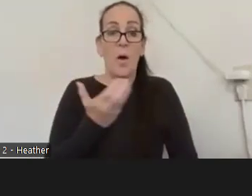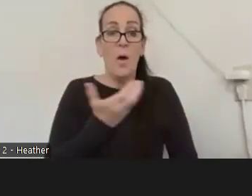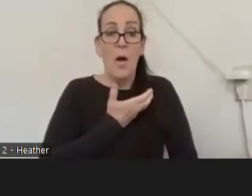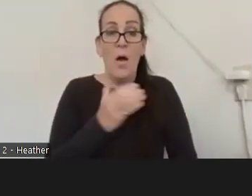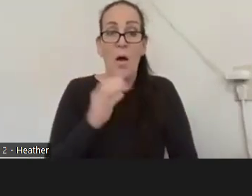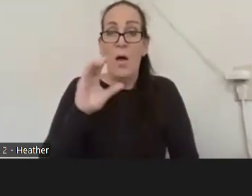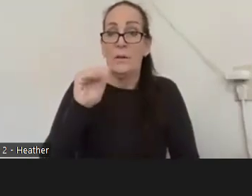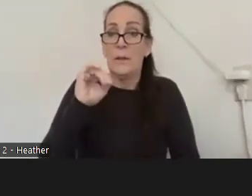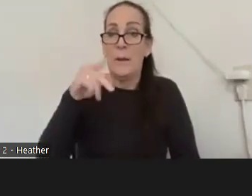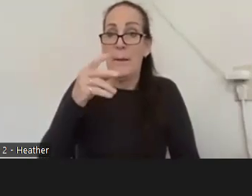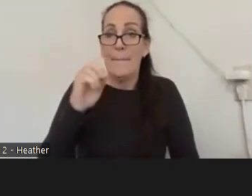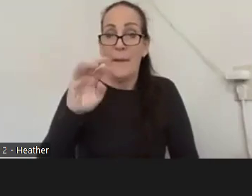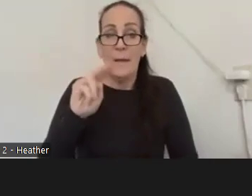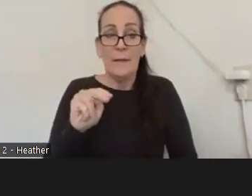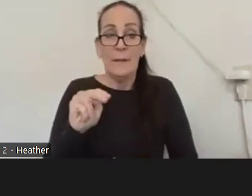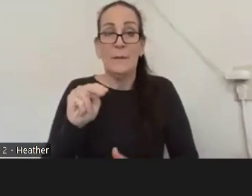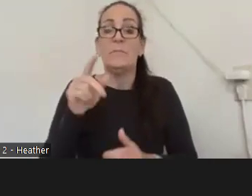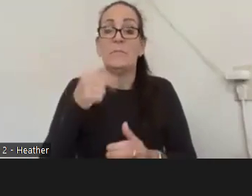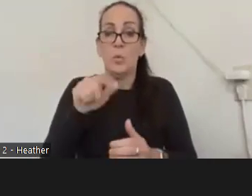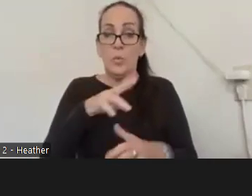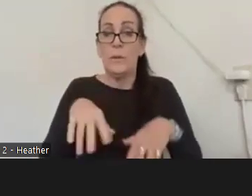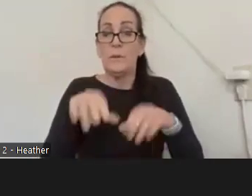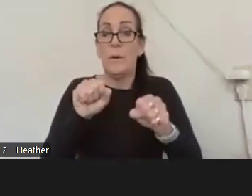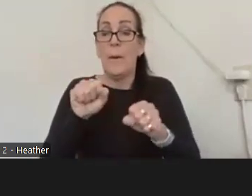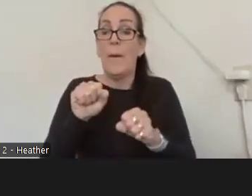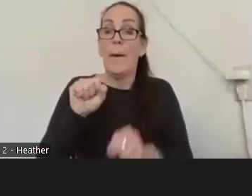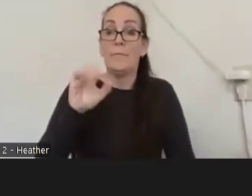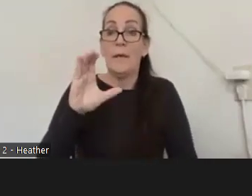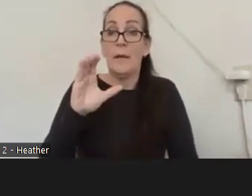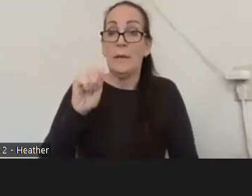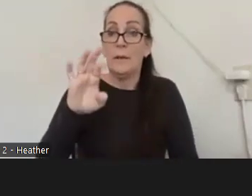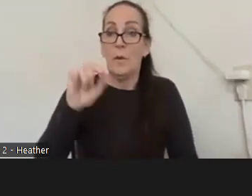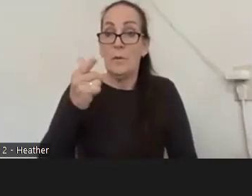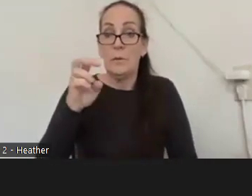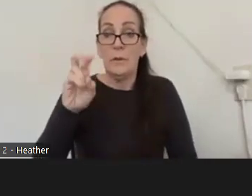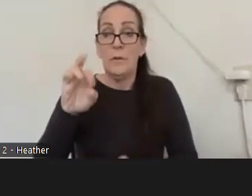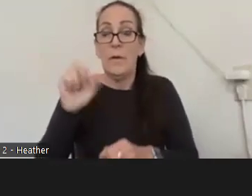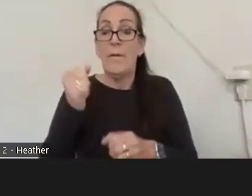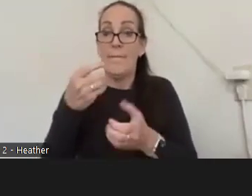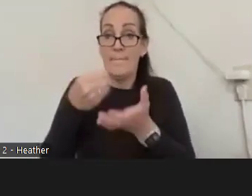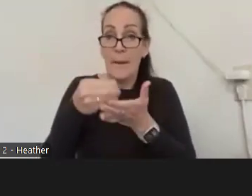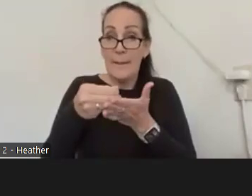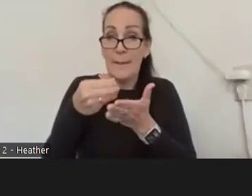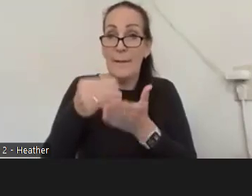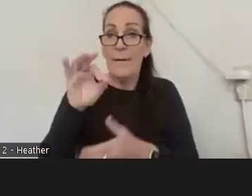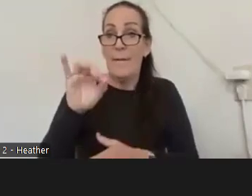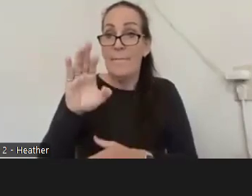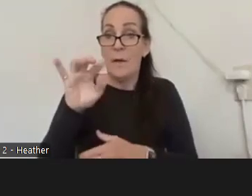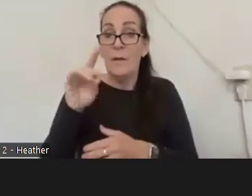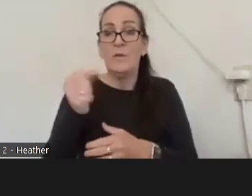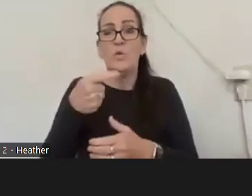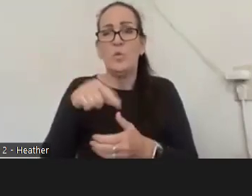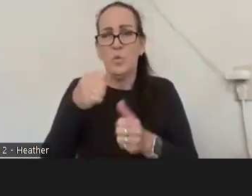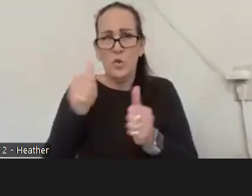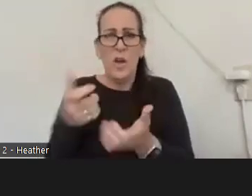caregiver funds, and that allows us to expand as much as possible. We usually try to raise about an